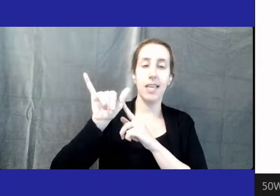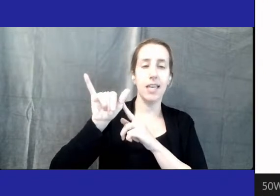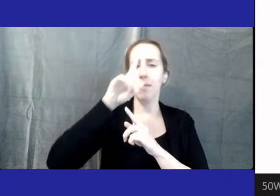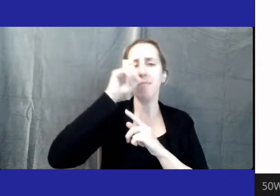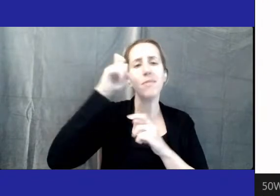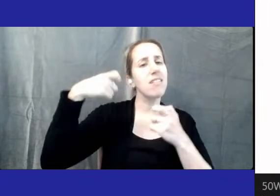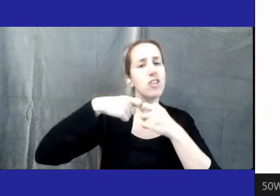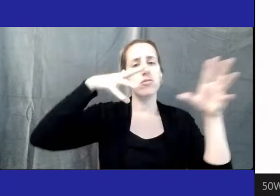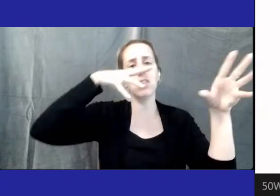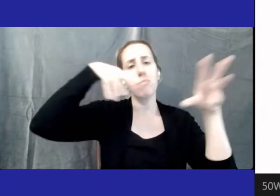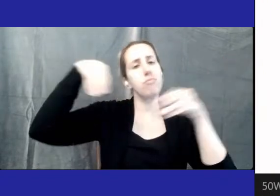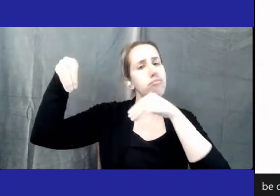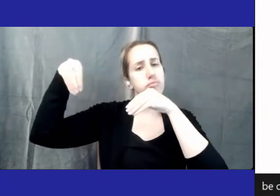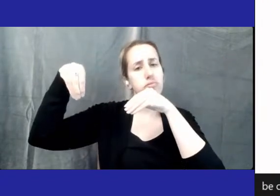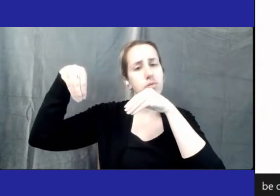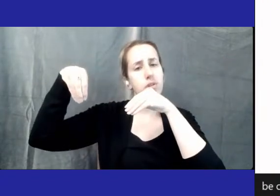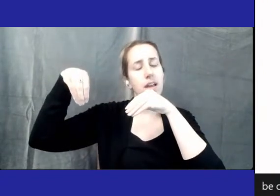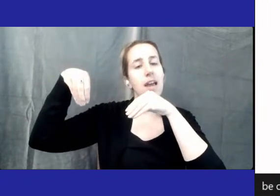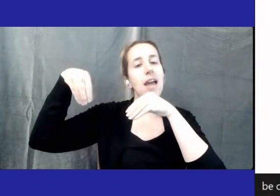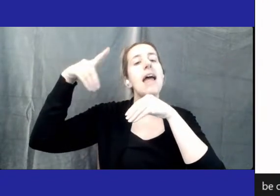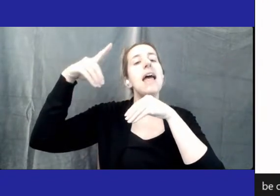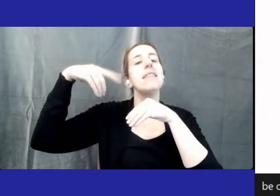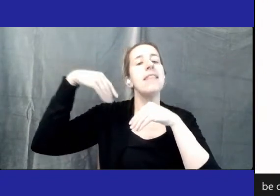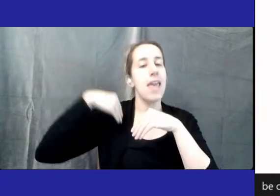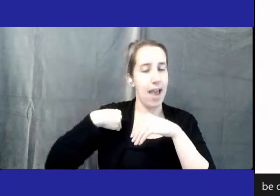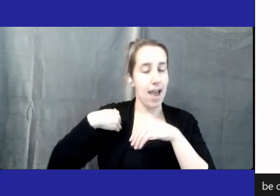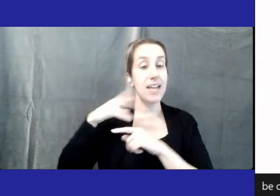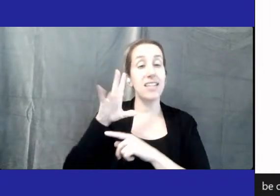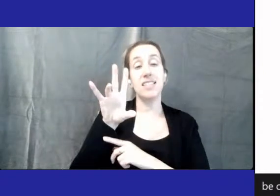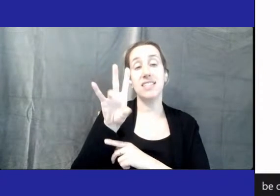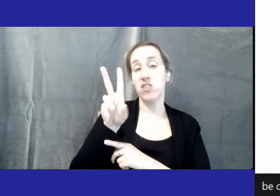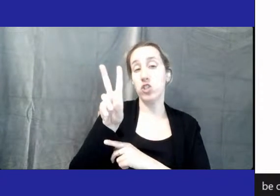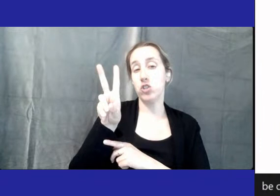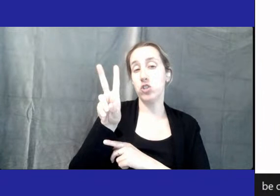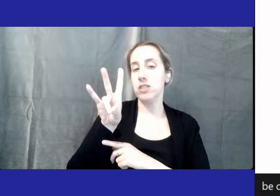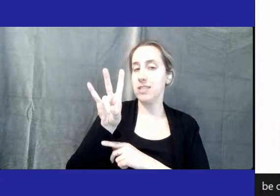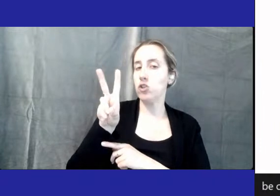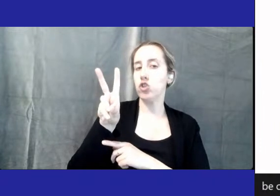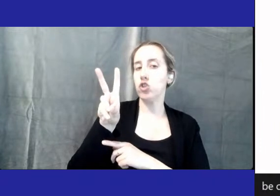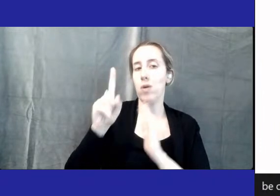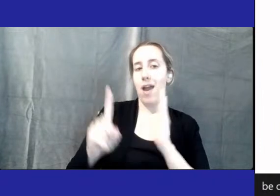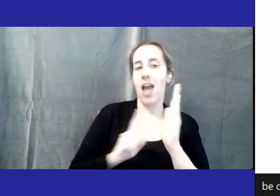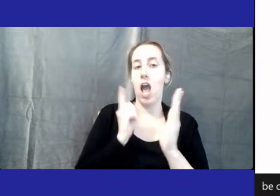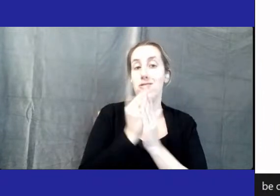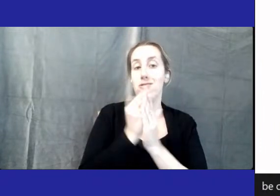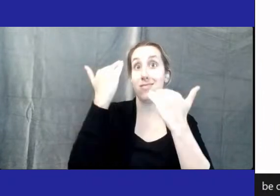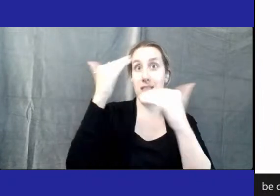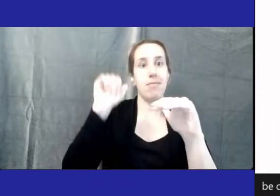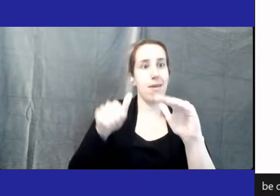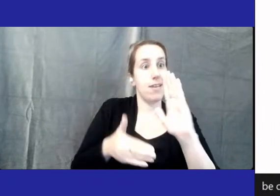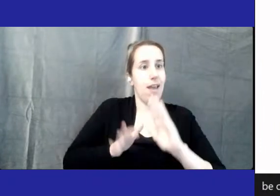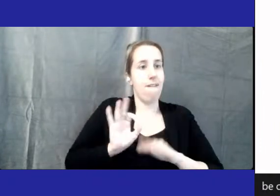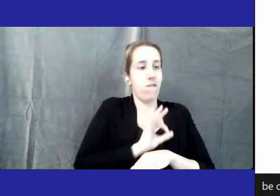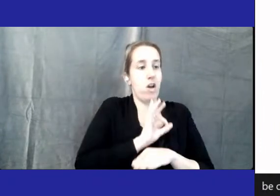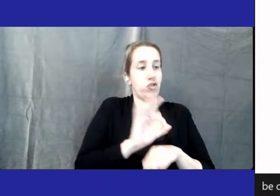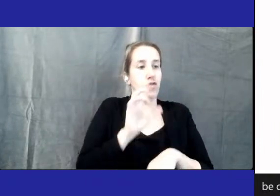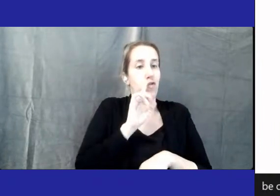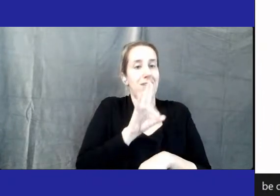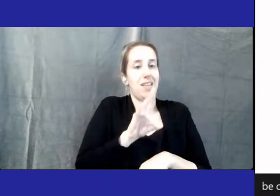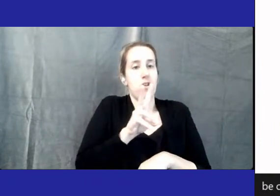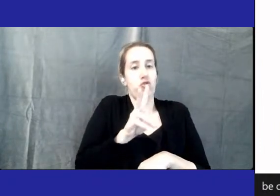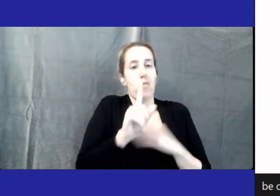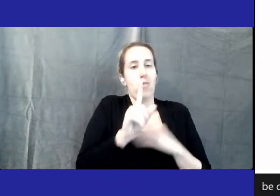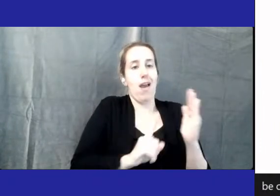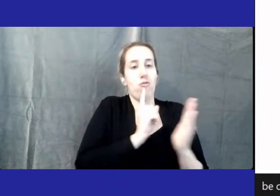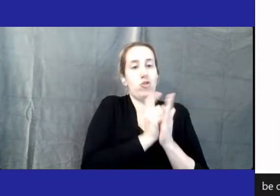as the longest the facility could function without electricity, and they just got the electricity back